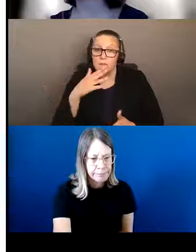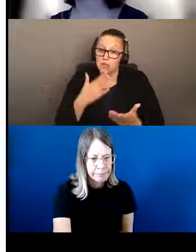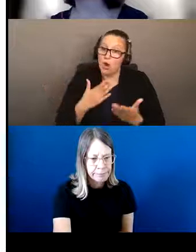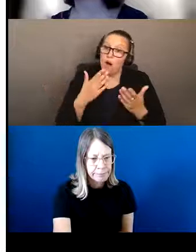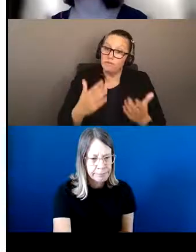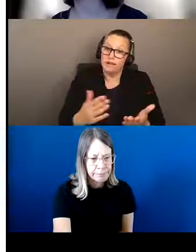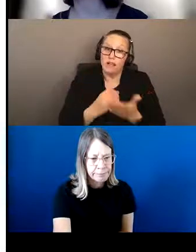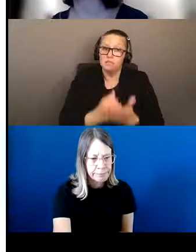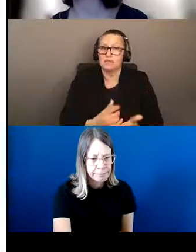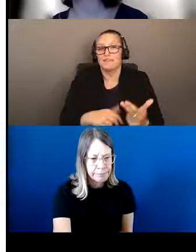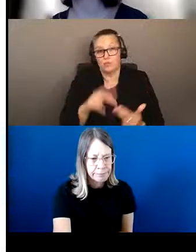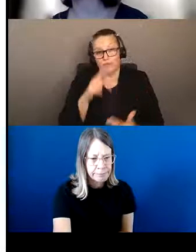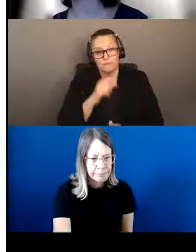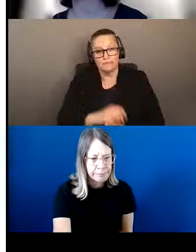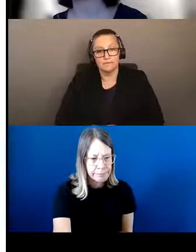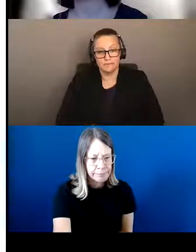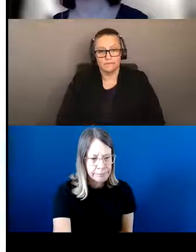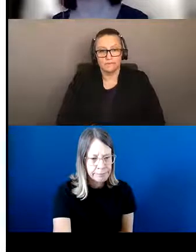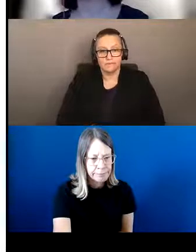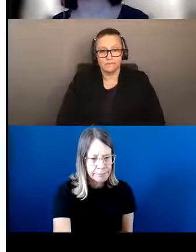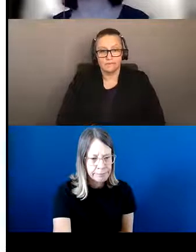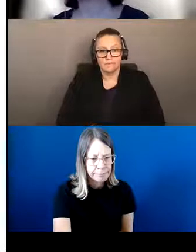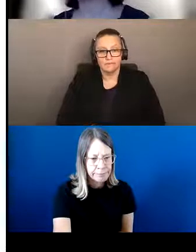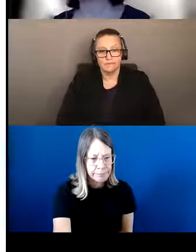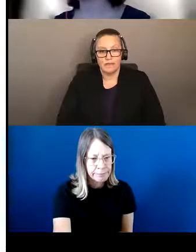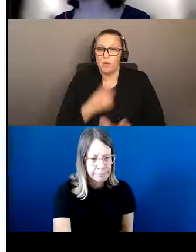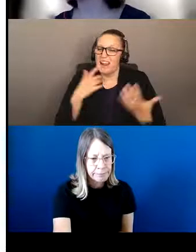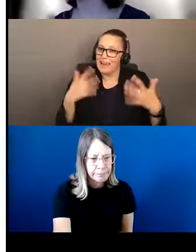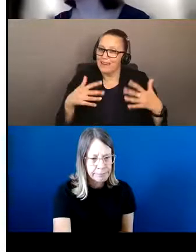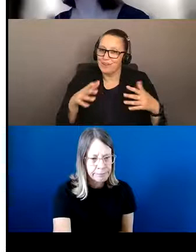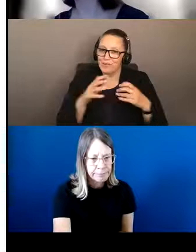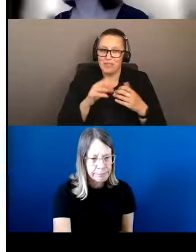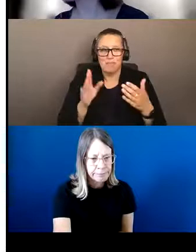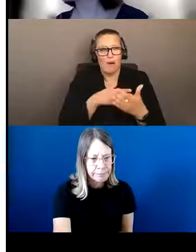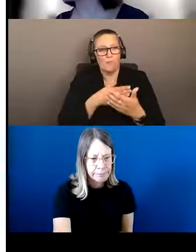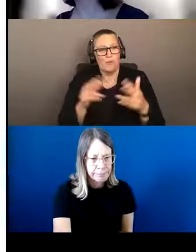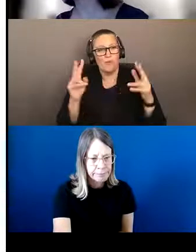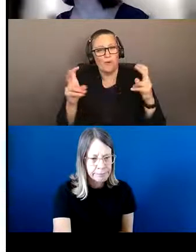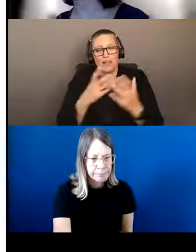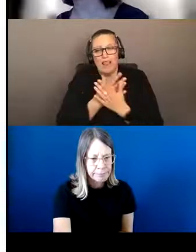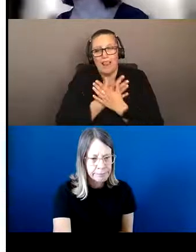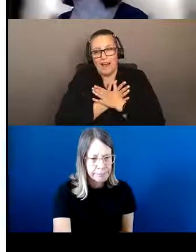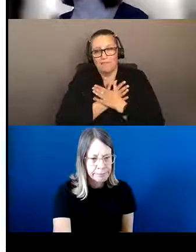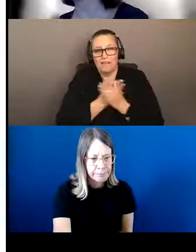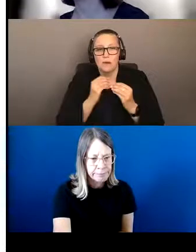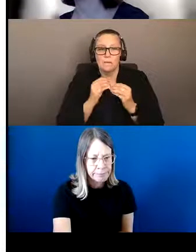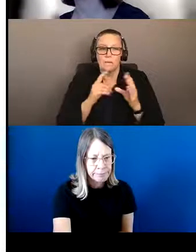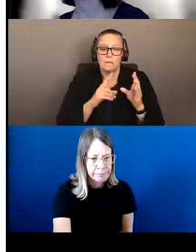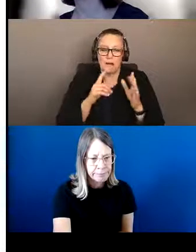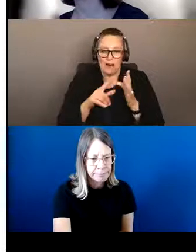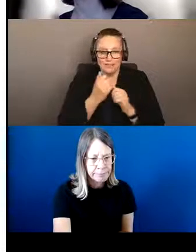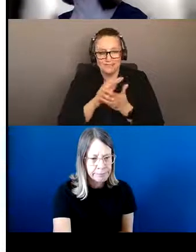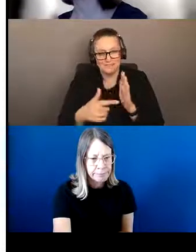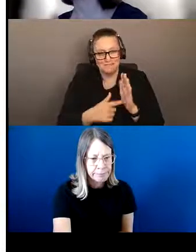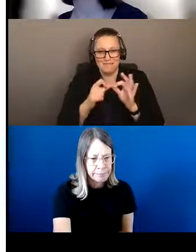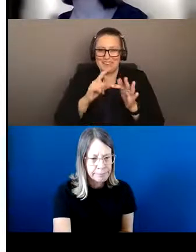excerpt from a poem titled Love Might Be, which relates, I think, to this work. And the poem's by Candy Royale, who was one of